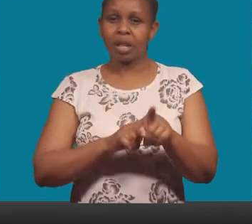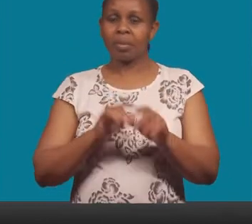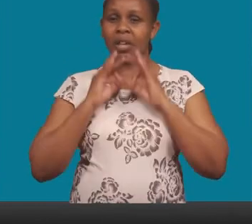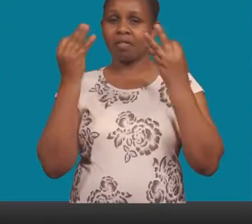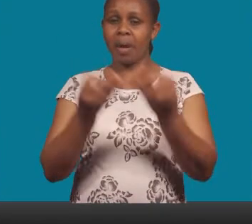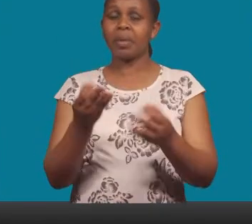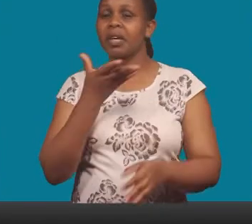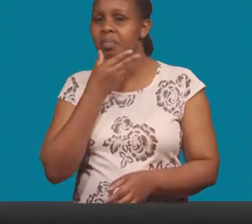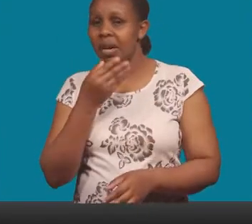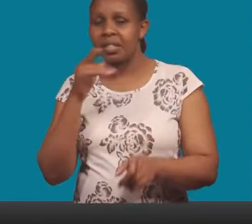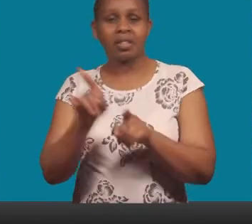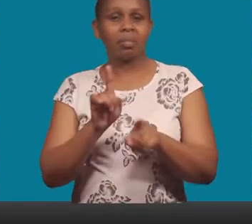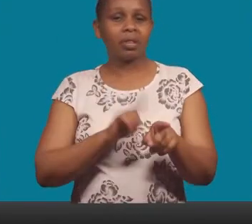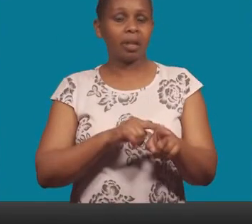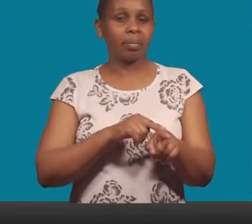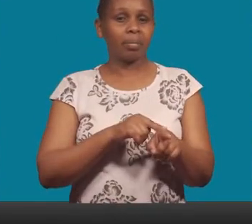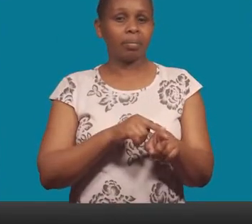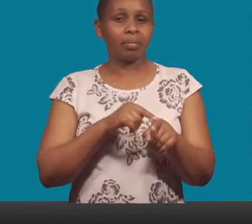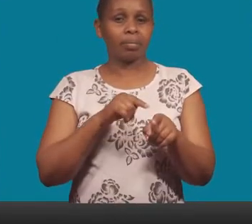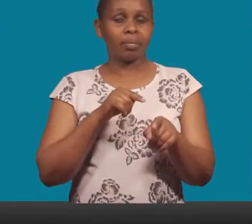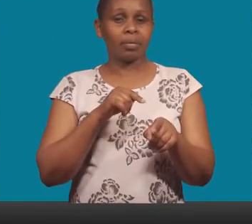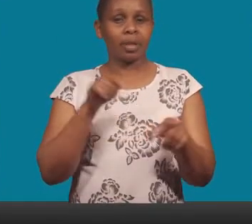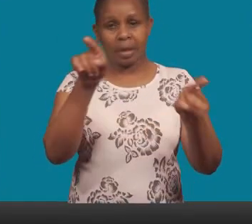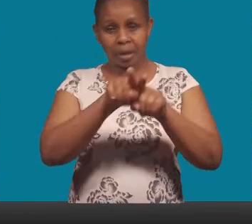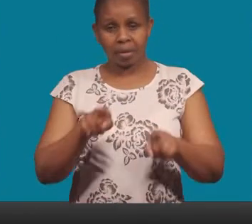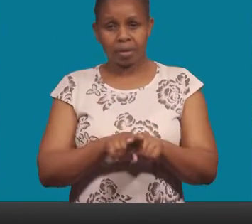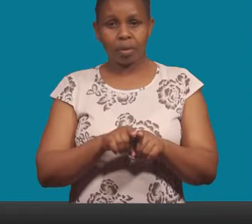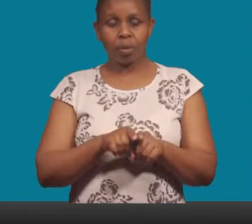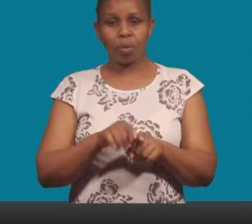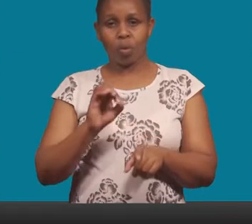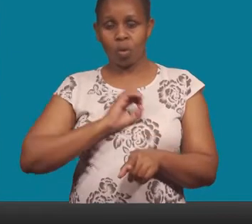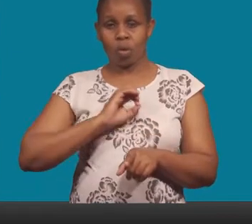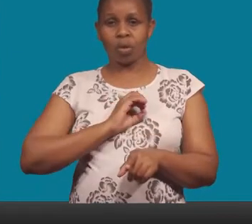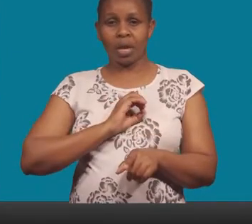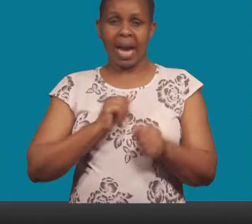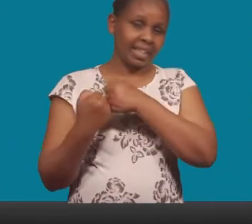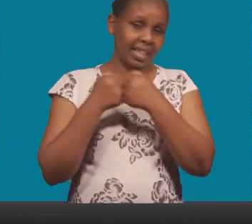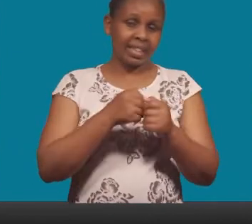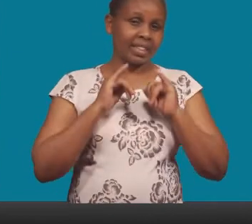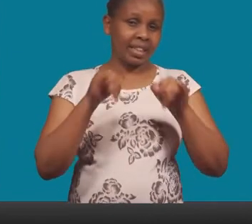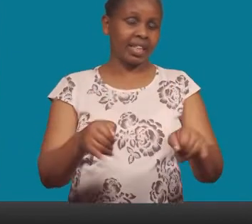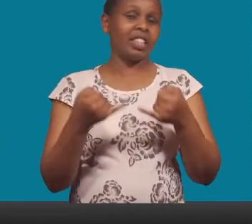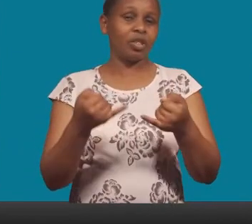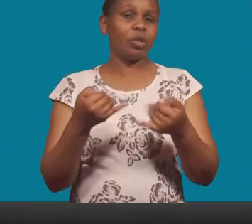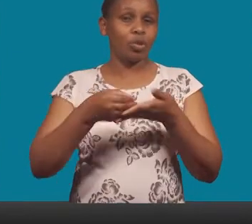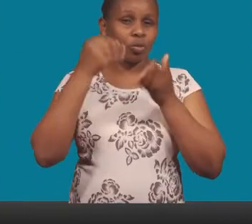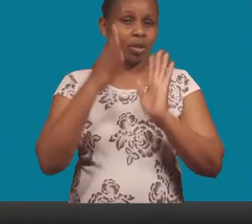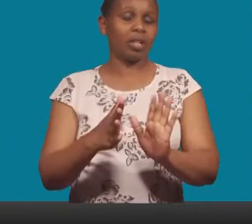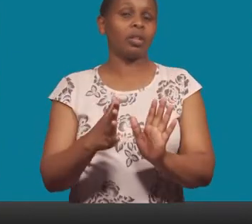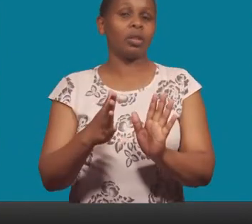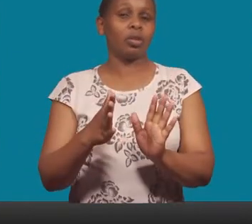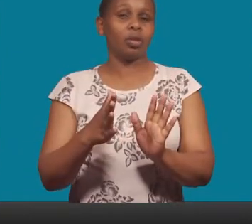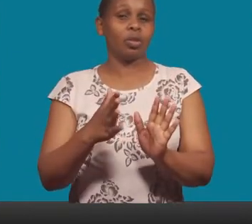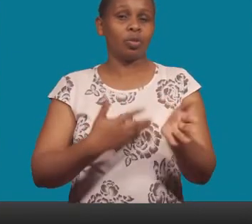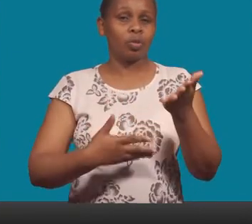as a family person. You seriously need education. I also want to challenge new students to participate